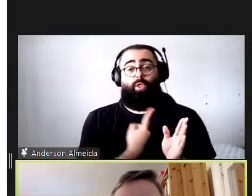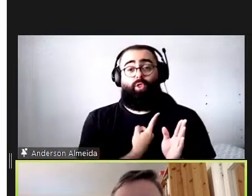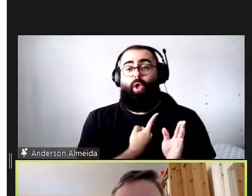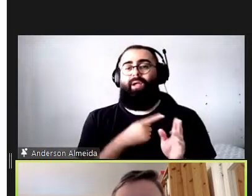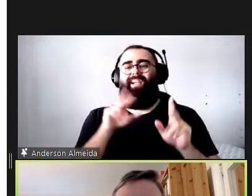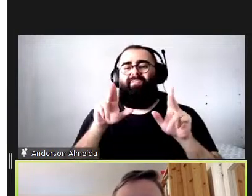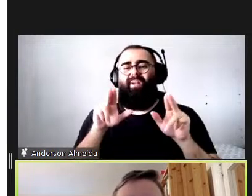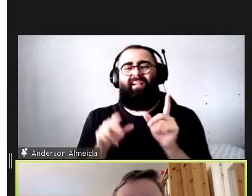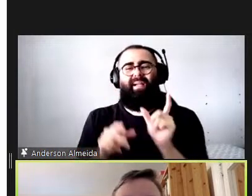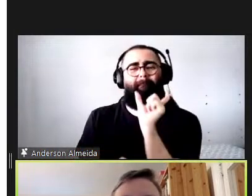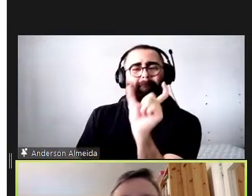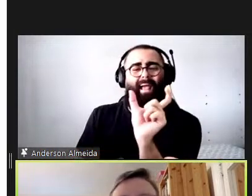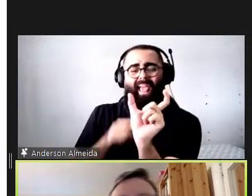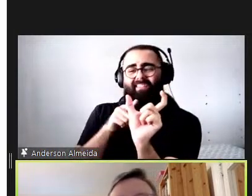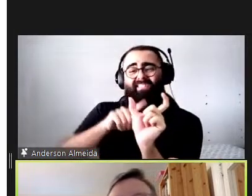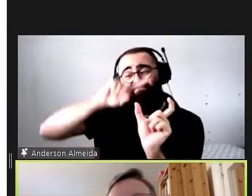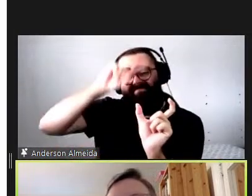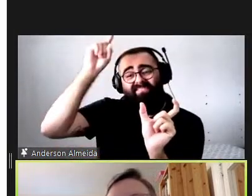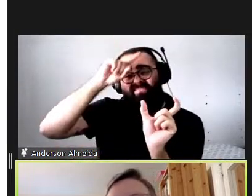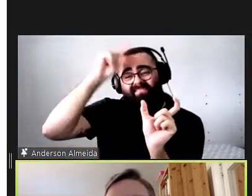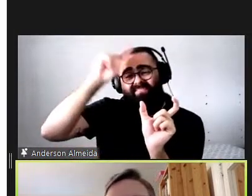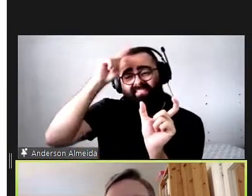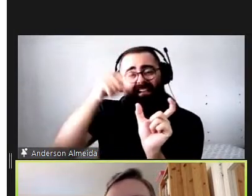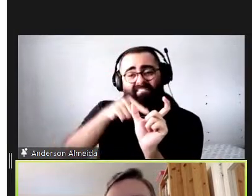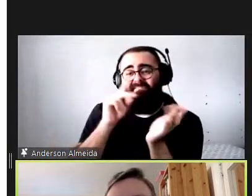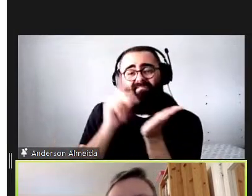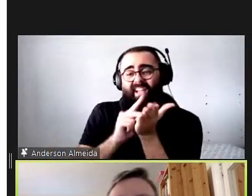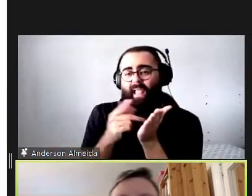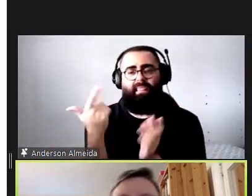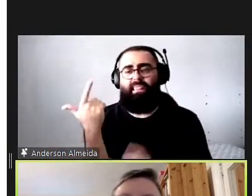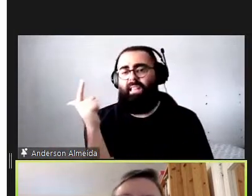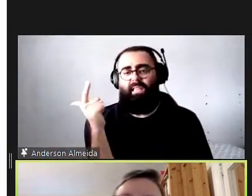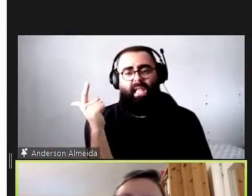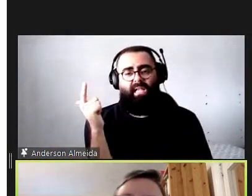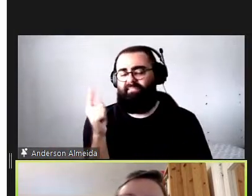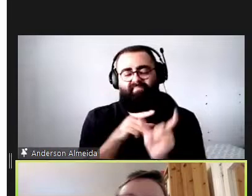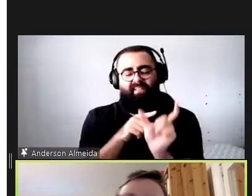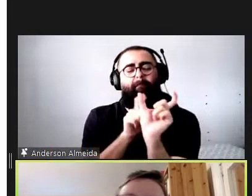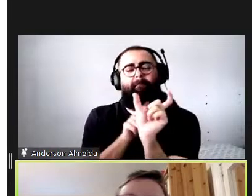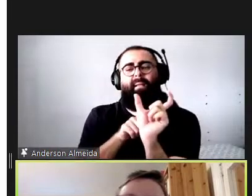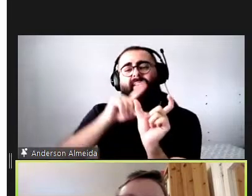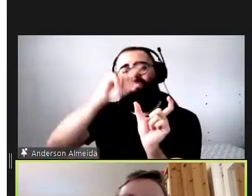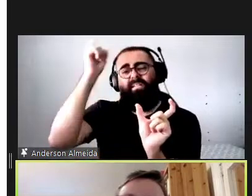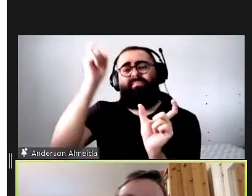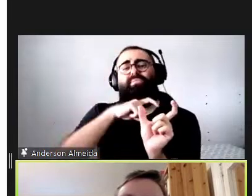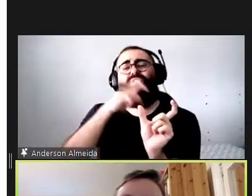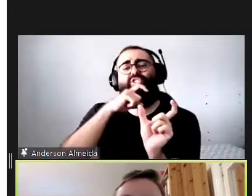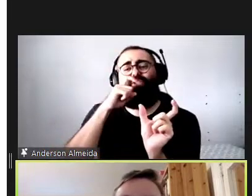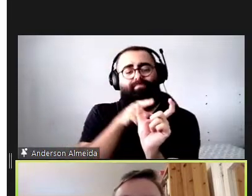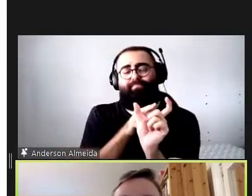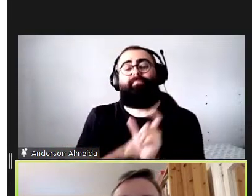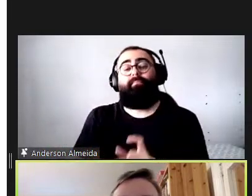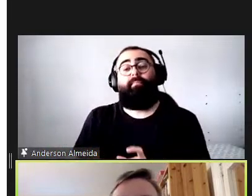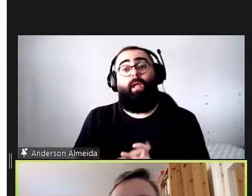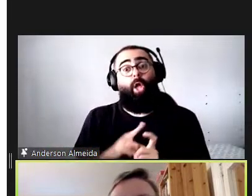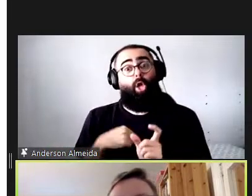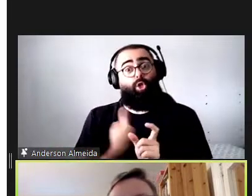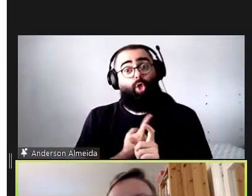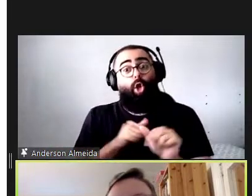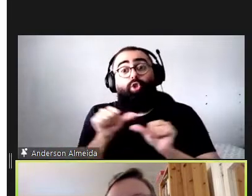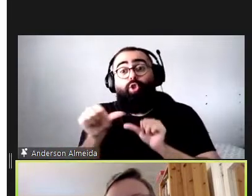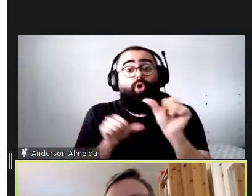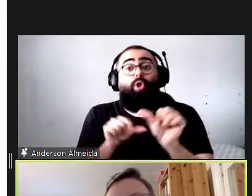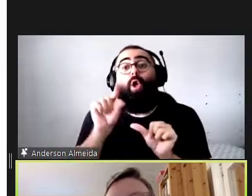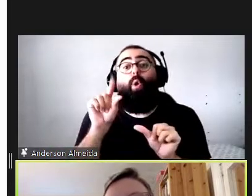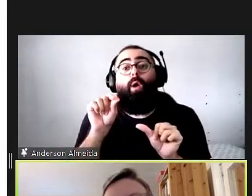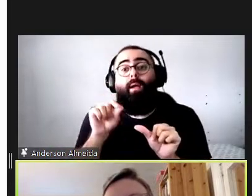we manipulated whether stress was on the first or the second syllable. And we manipulated